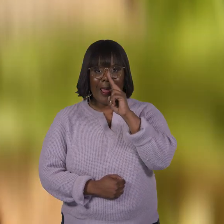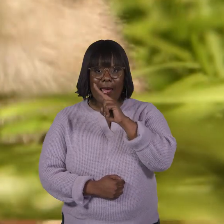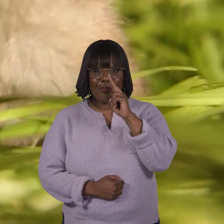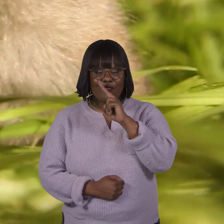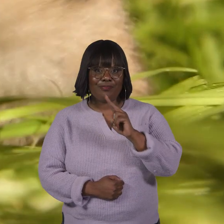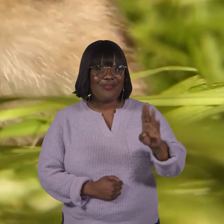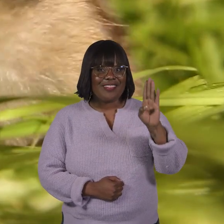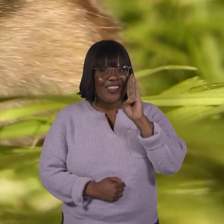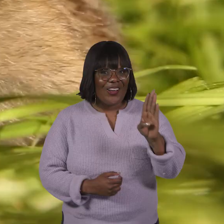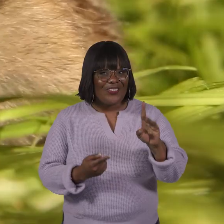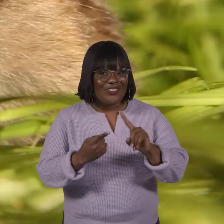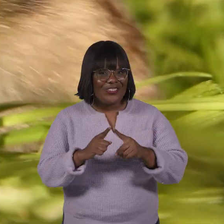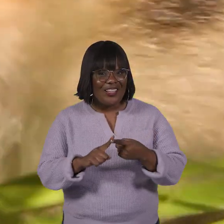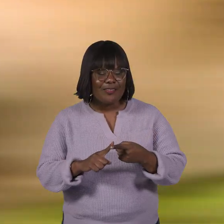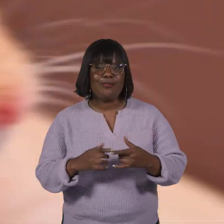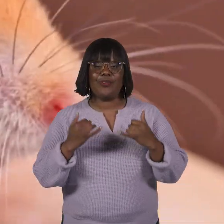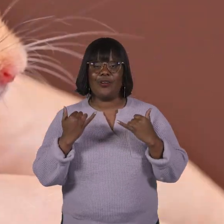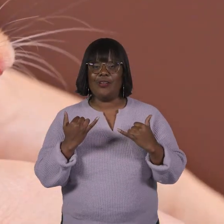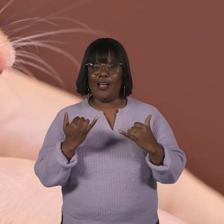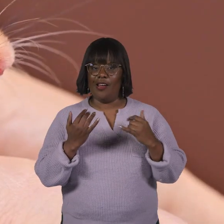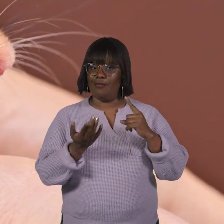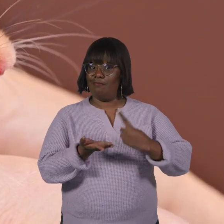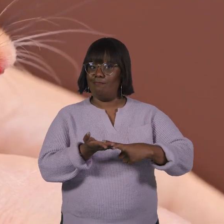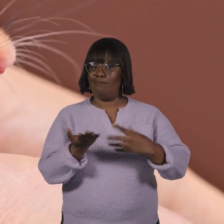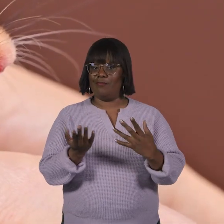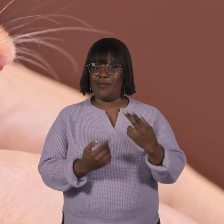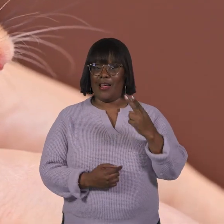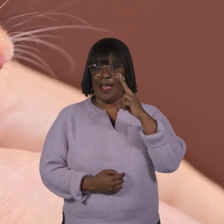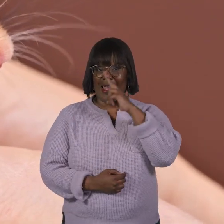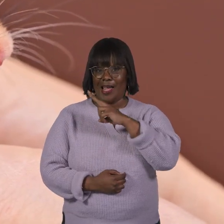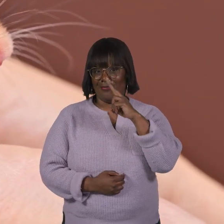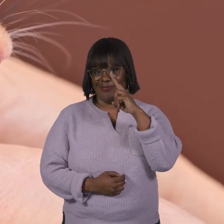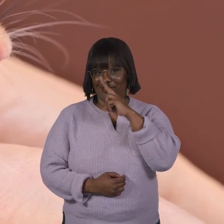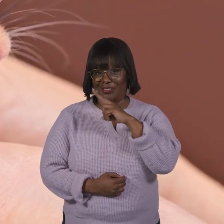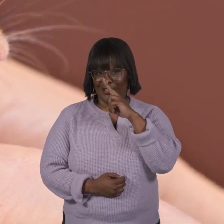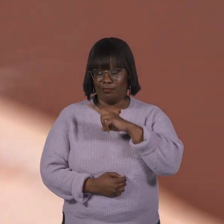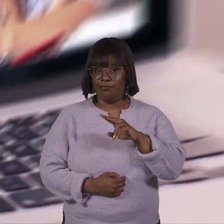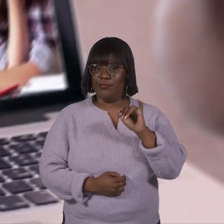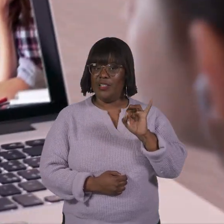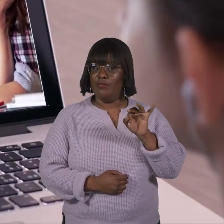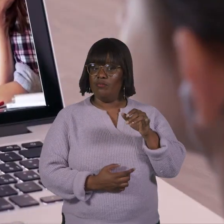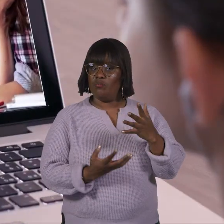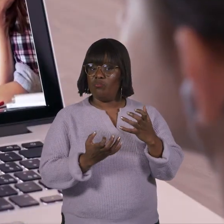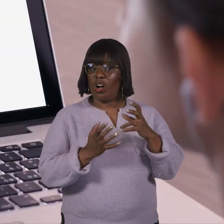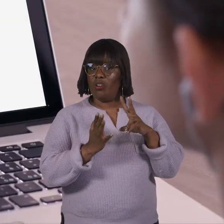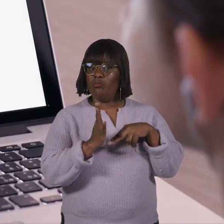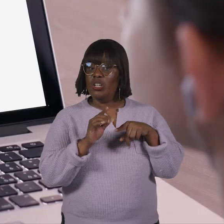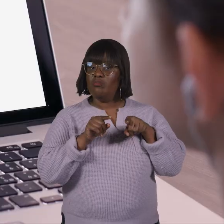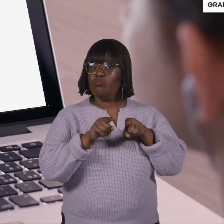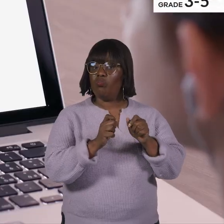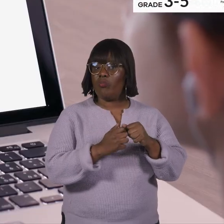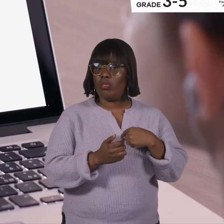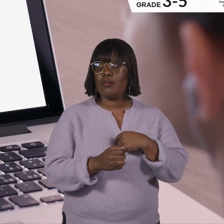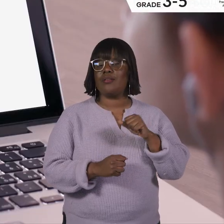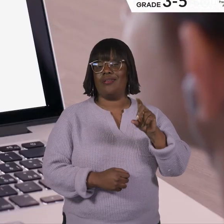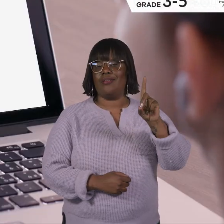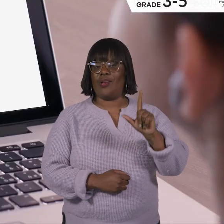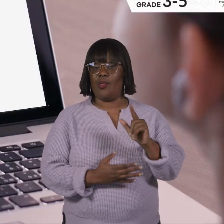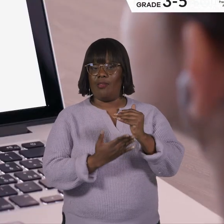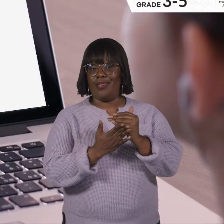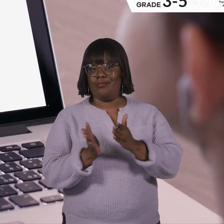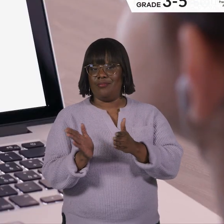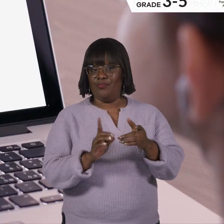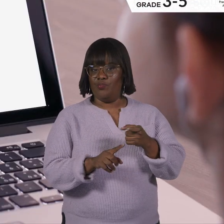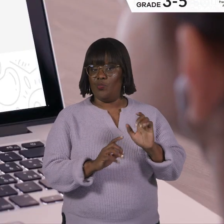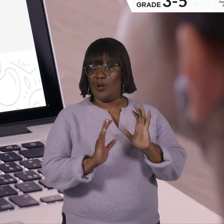hamsters hi friends today's video is all about hamsters if you want to read along with us you